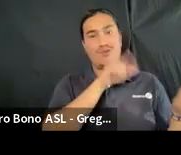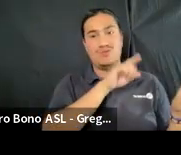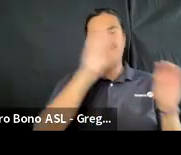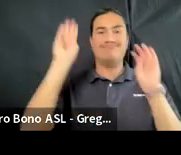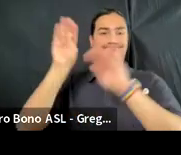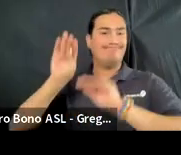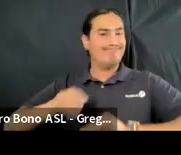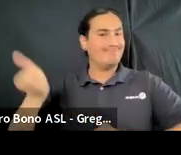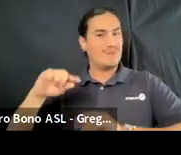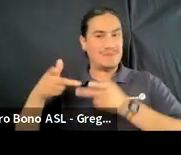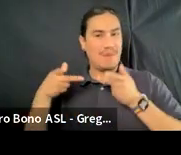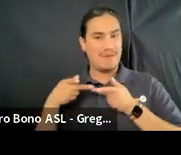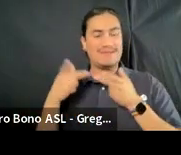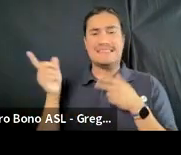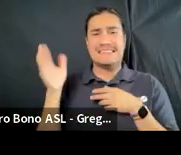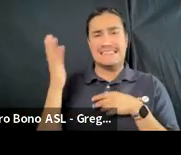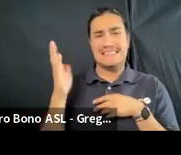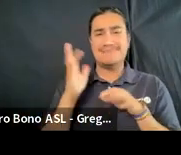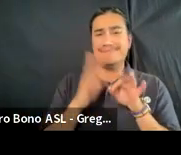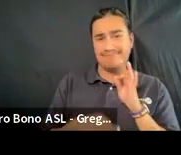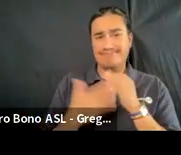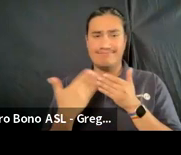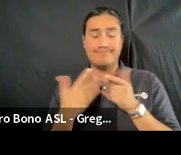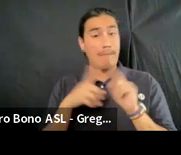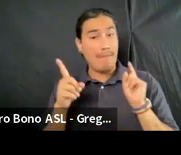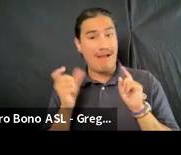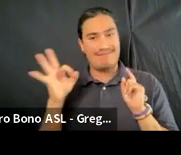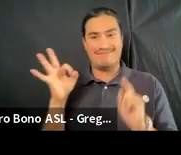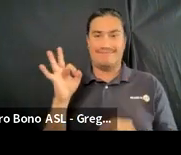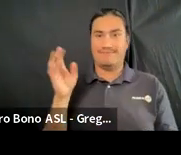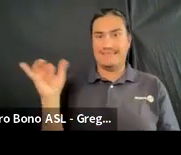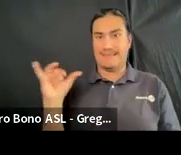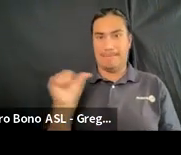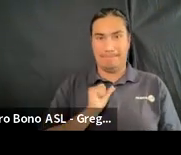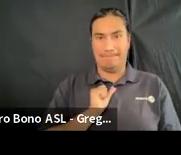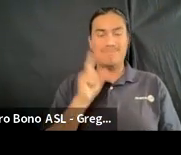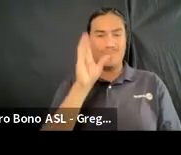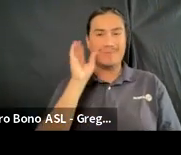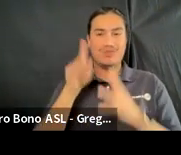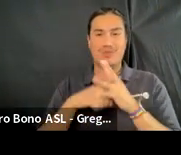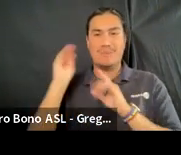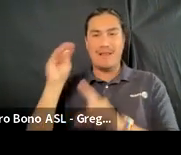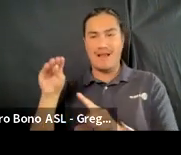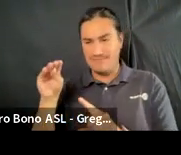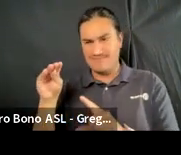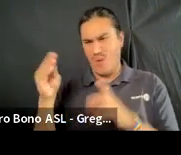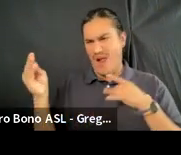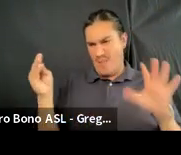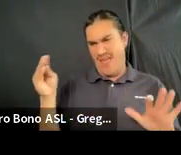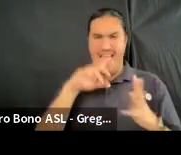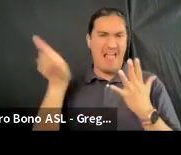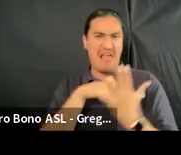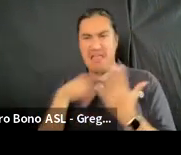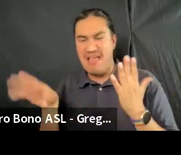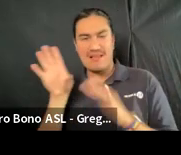here. It sounds simple and easy enough. If you're anything like me, you'll start to plug in these answers and you'll say, I don't like this, and you'll cross them